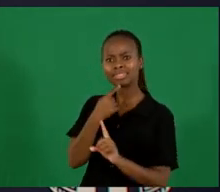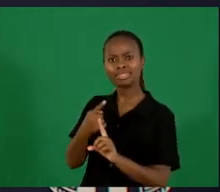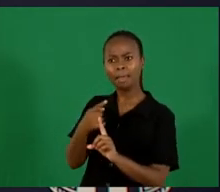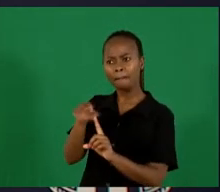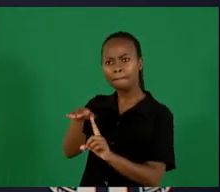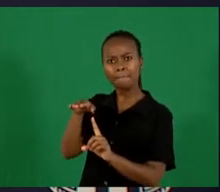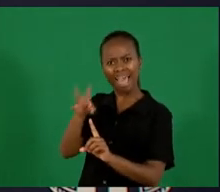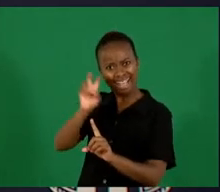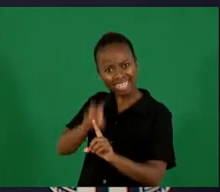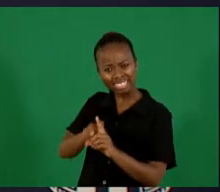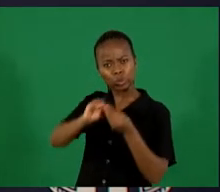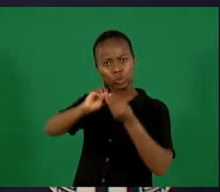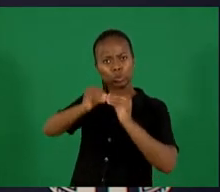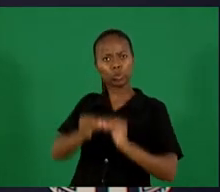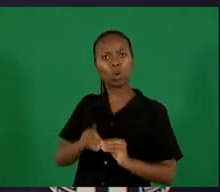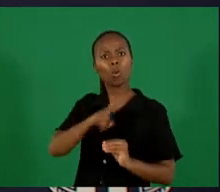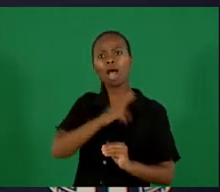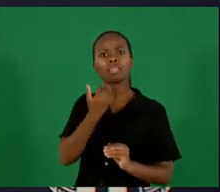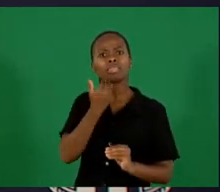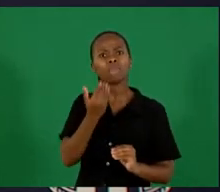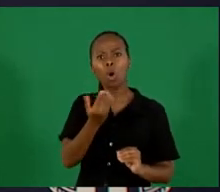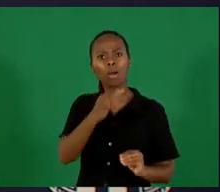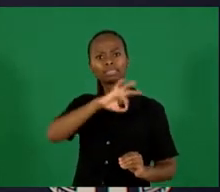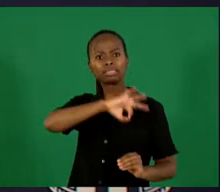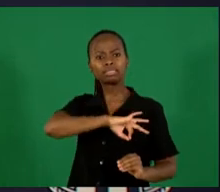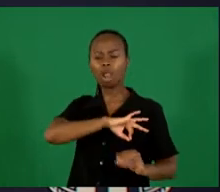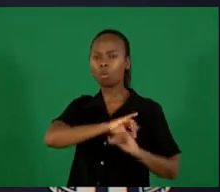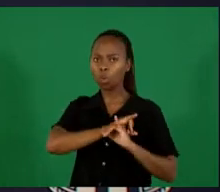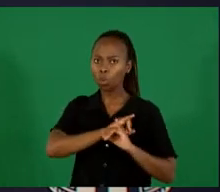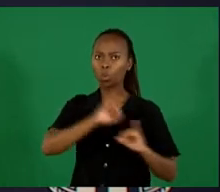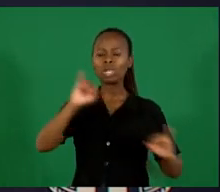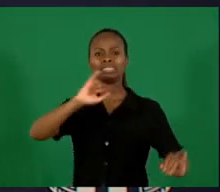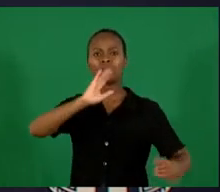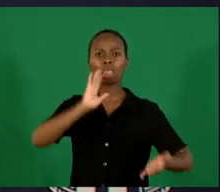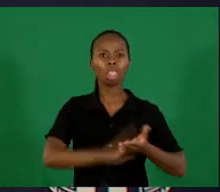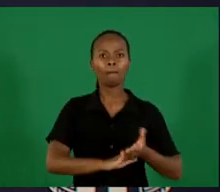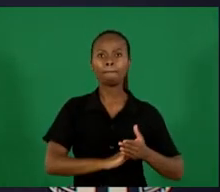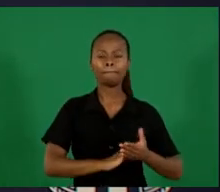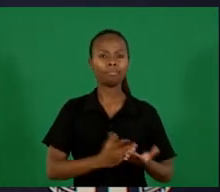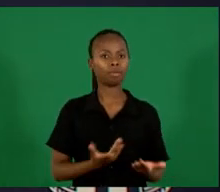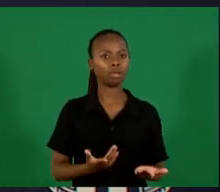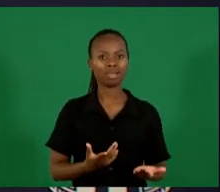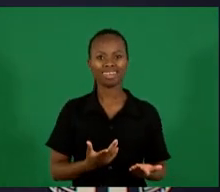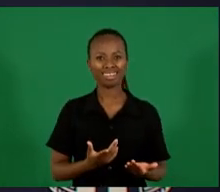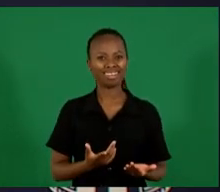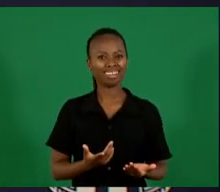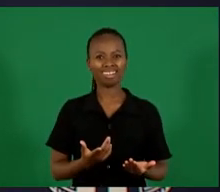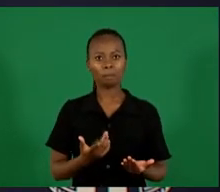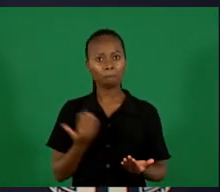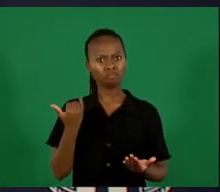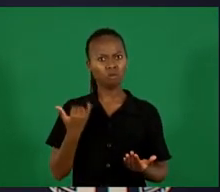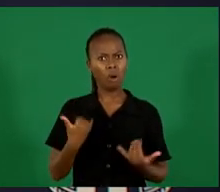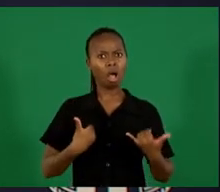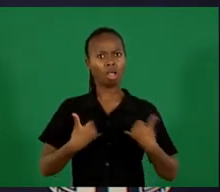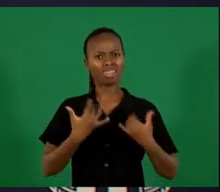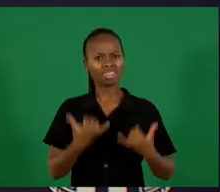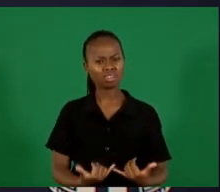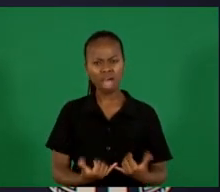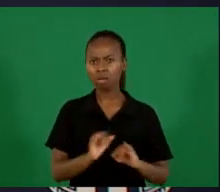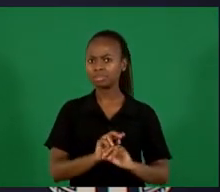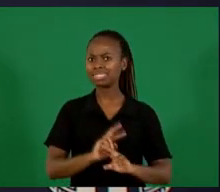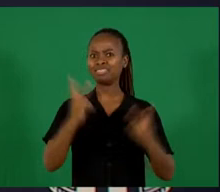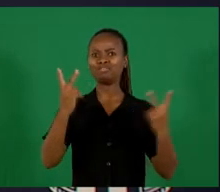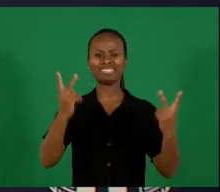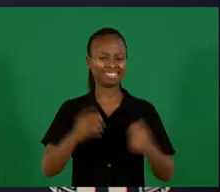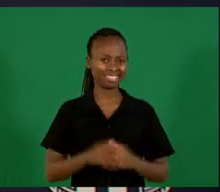permanently erodes their incomes. And the stance that the South African Reserve Bank had taken since we started to